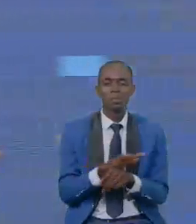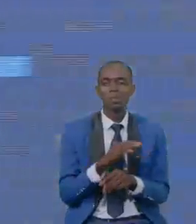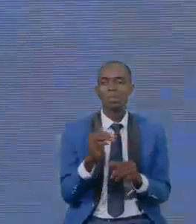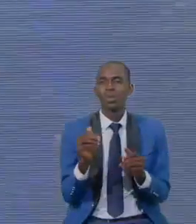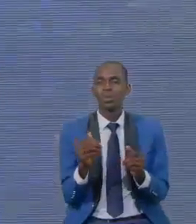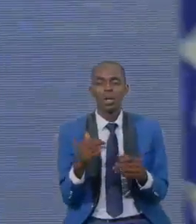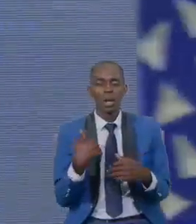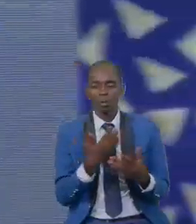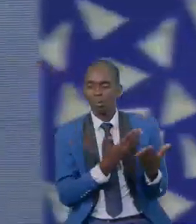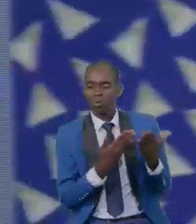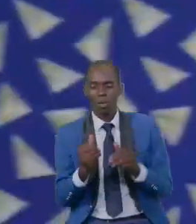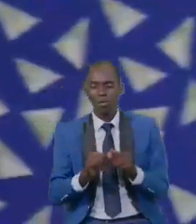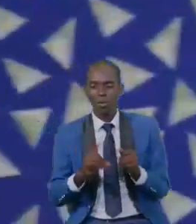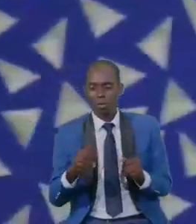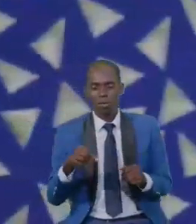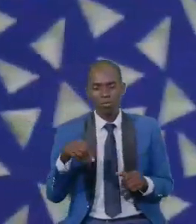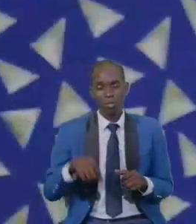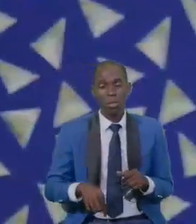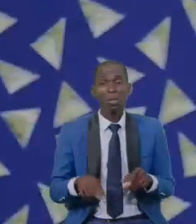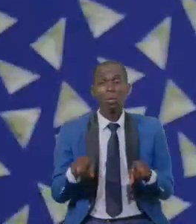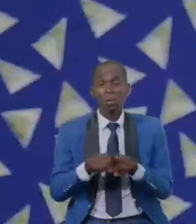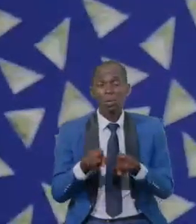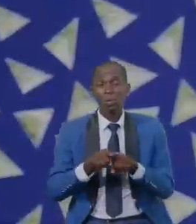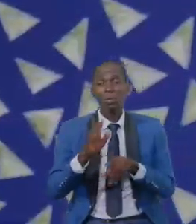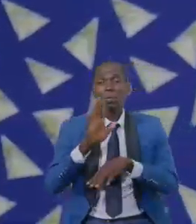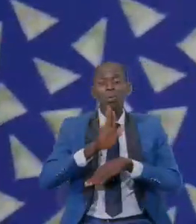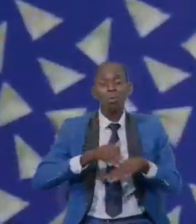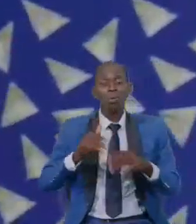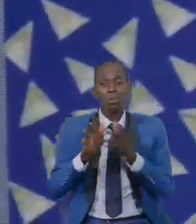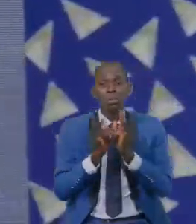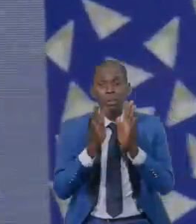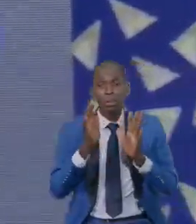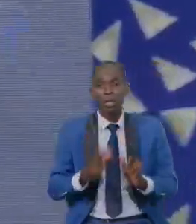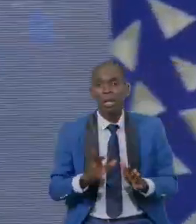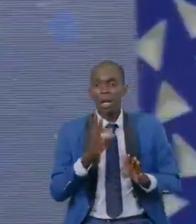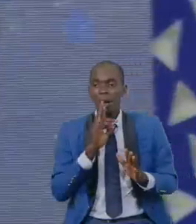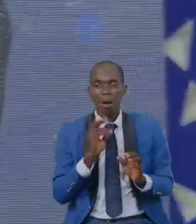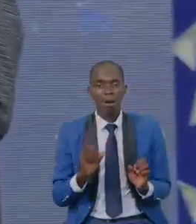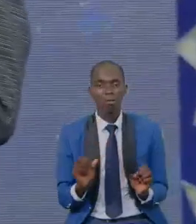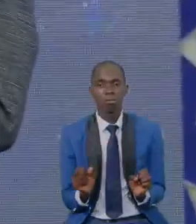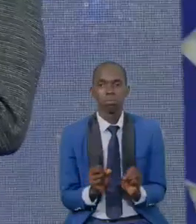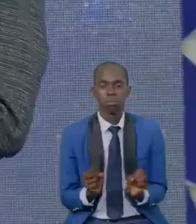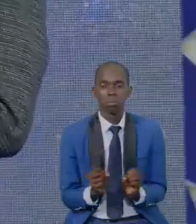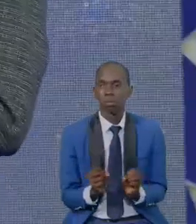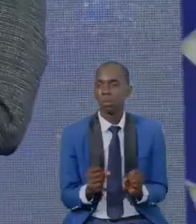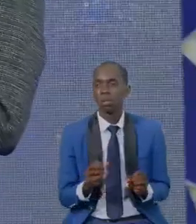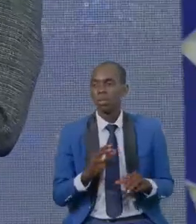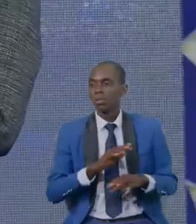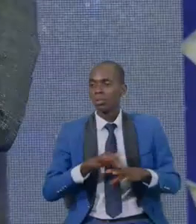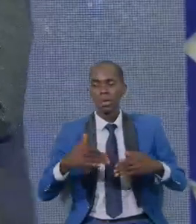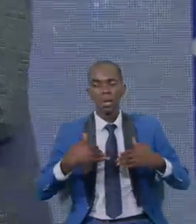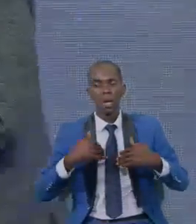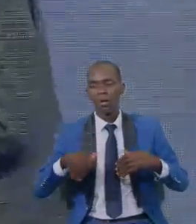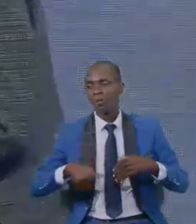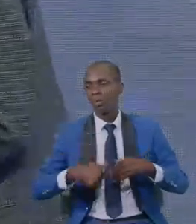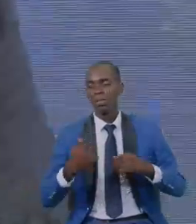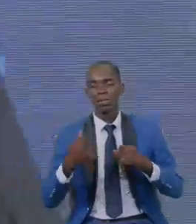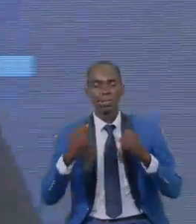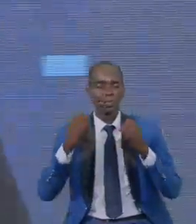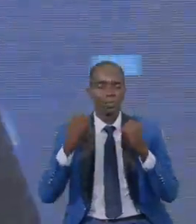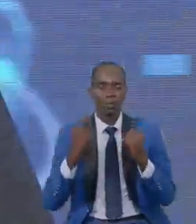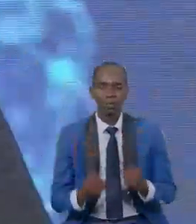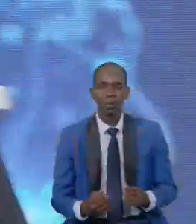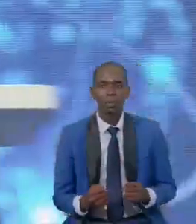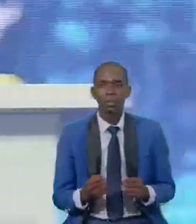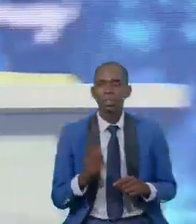even so-called Christians. They tremble and they are anemic. They don't have any backbone. They